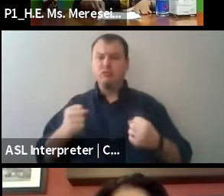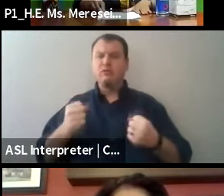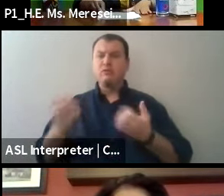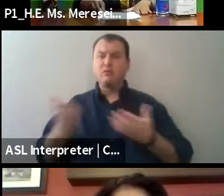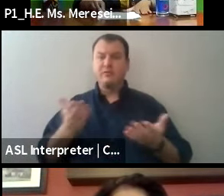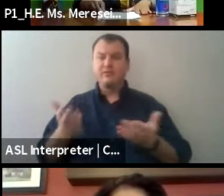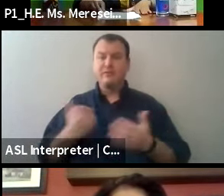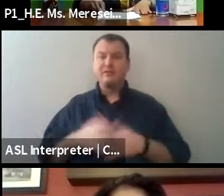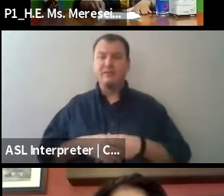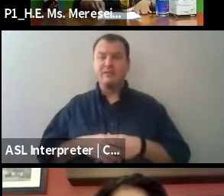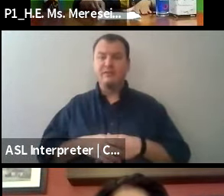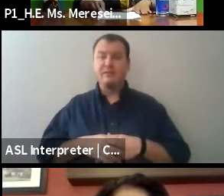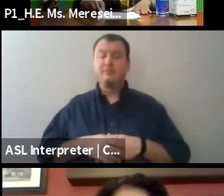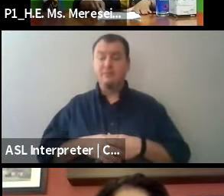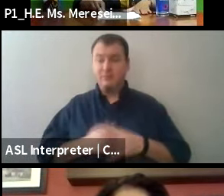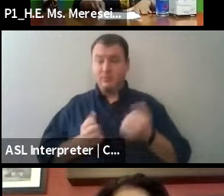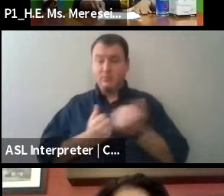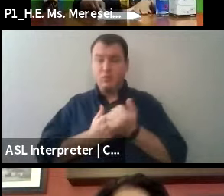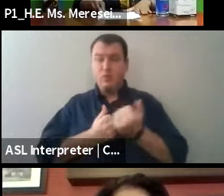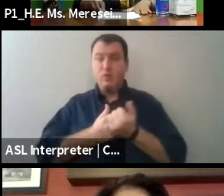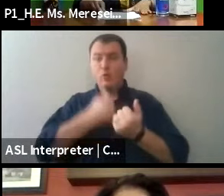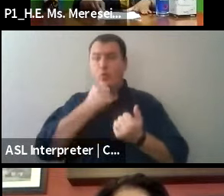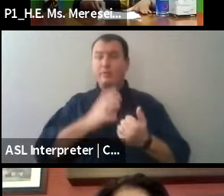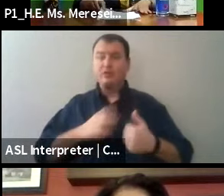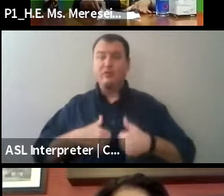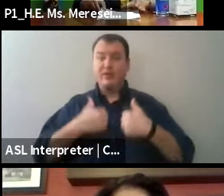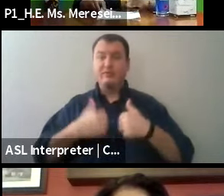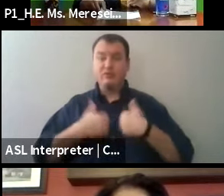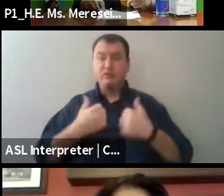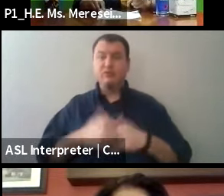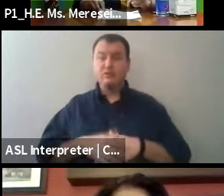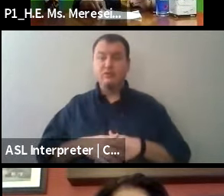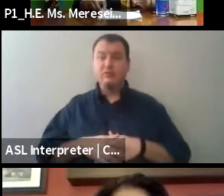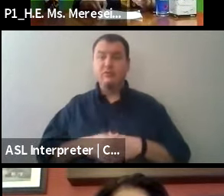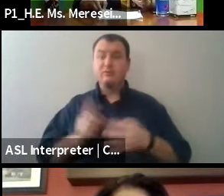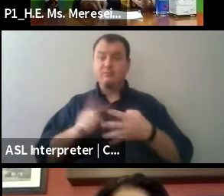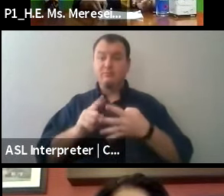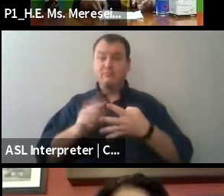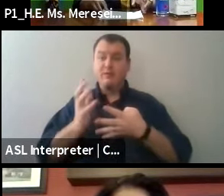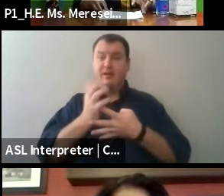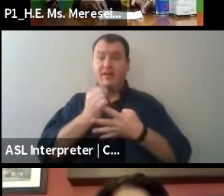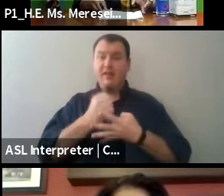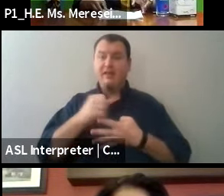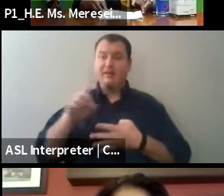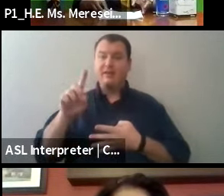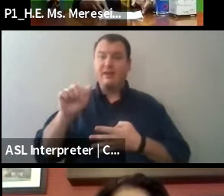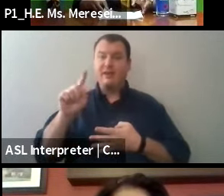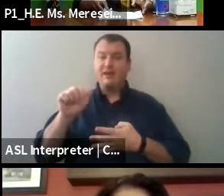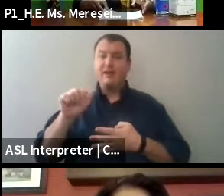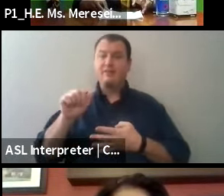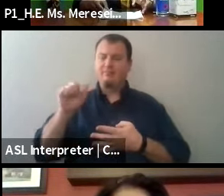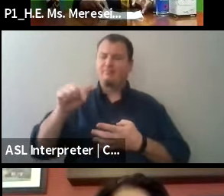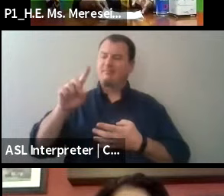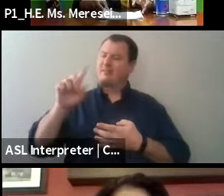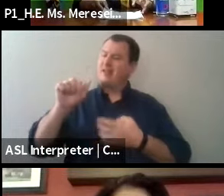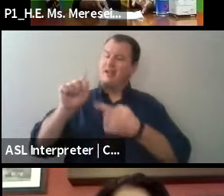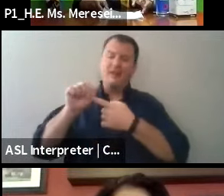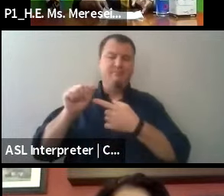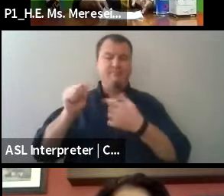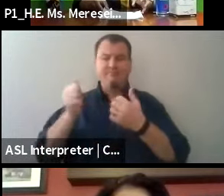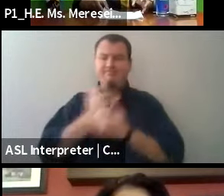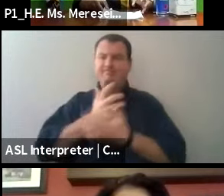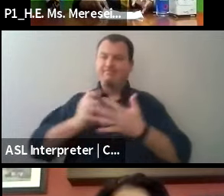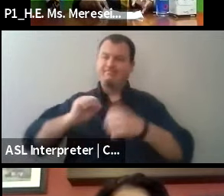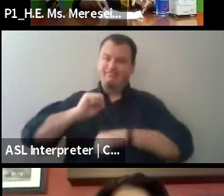services, by supporting women survivors of violence, and to collect data, putting data at the heart of everything we do so that